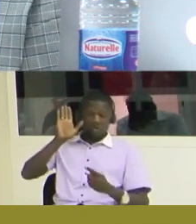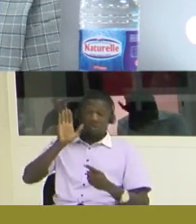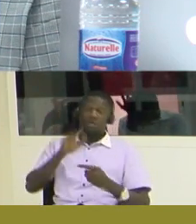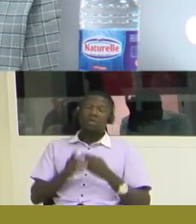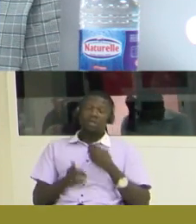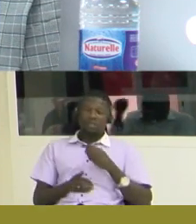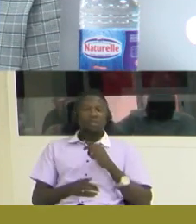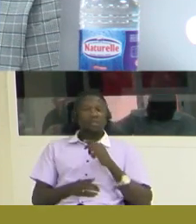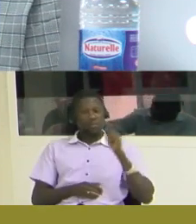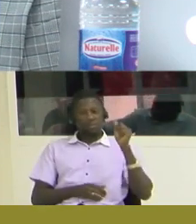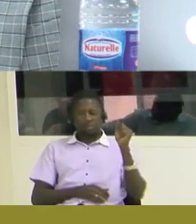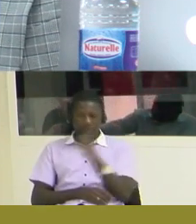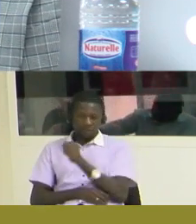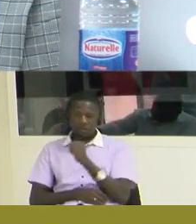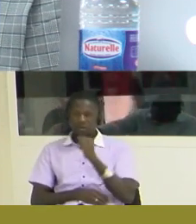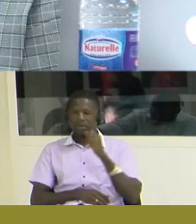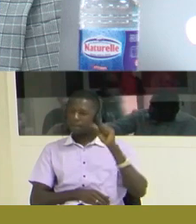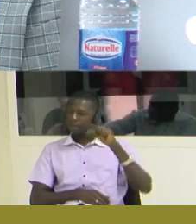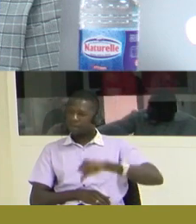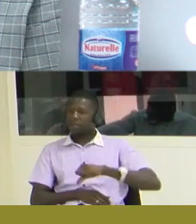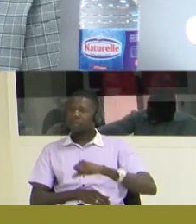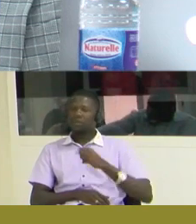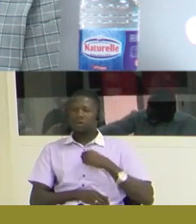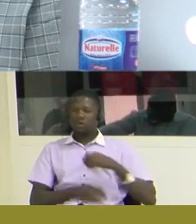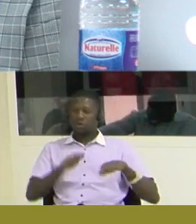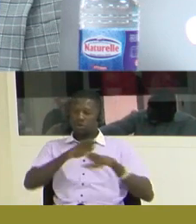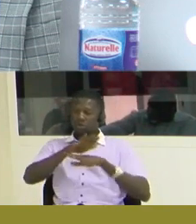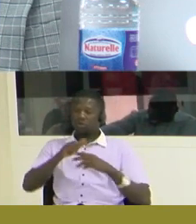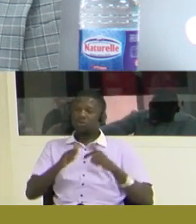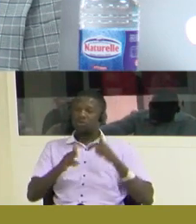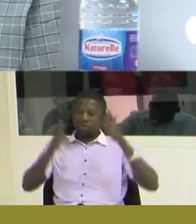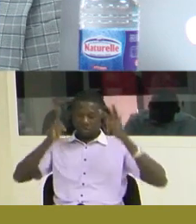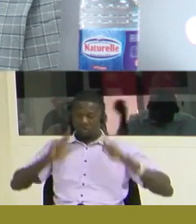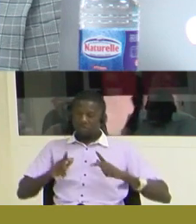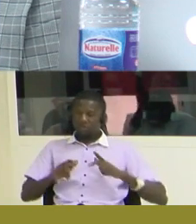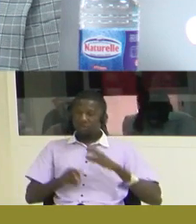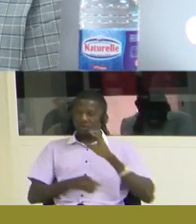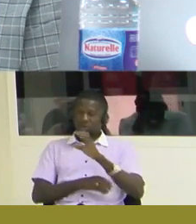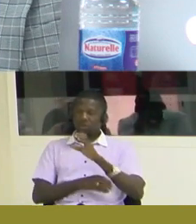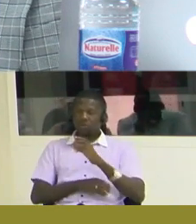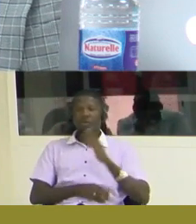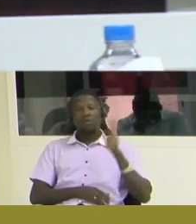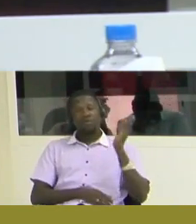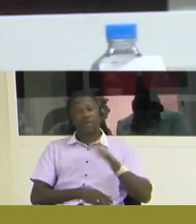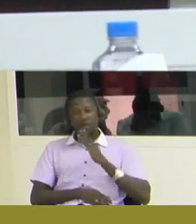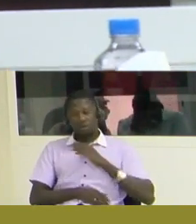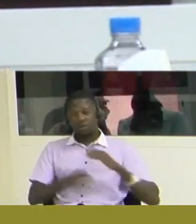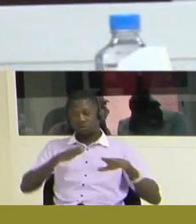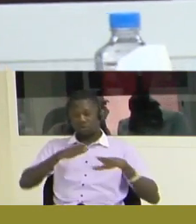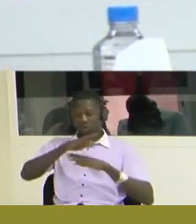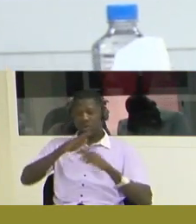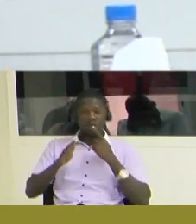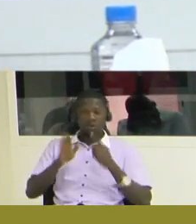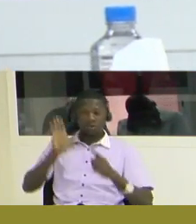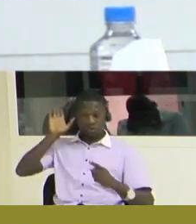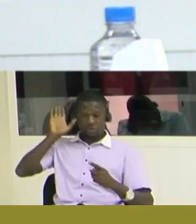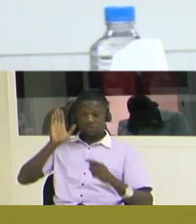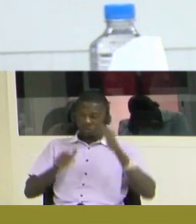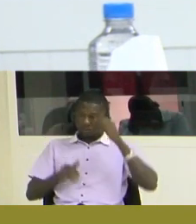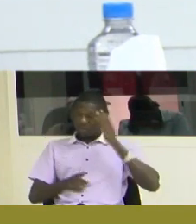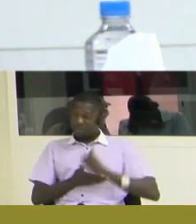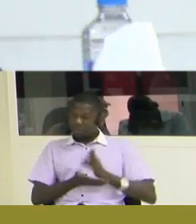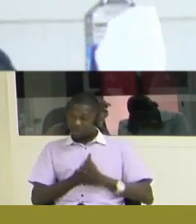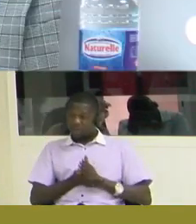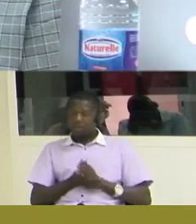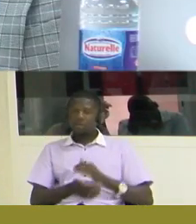offense under the laws of this country to lie under oath could you confirm that yes it is also